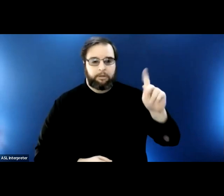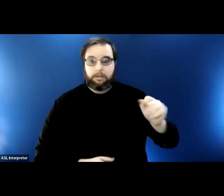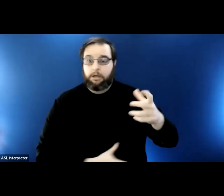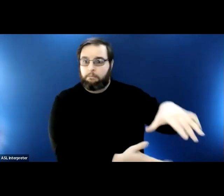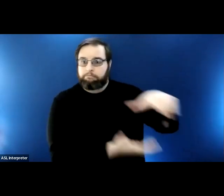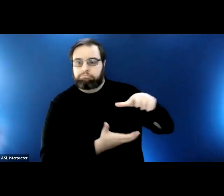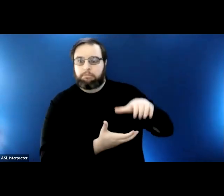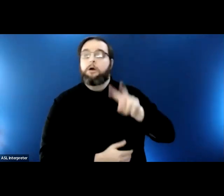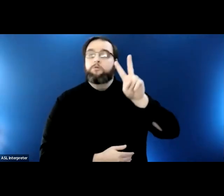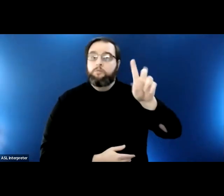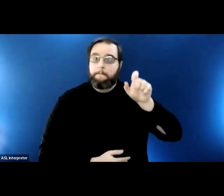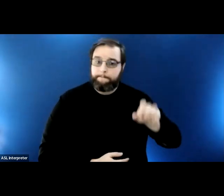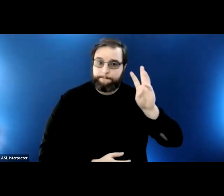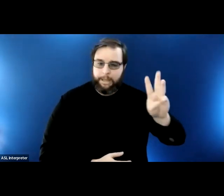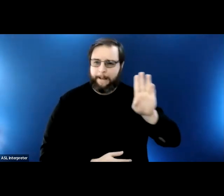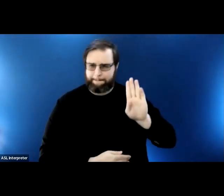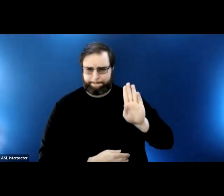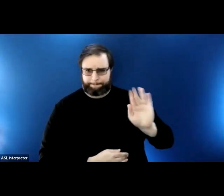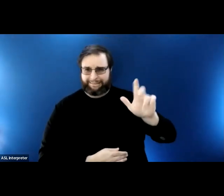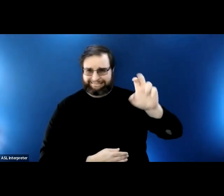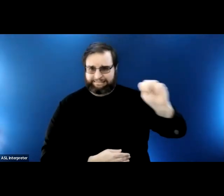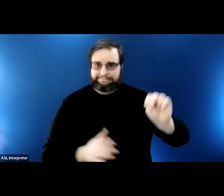billion federal grants.